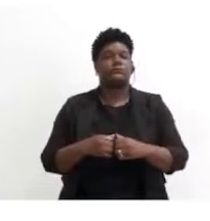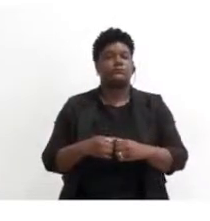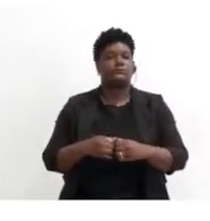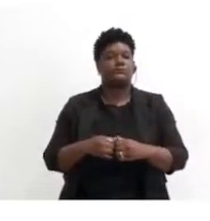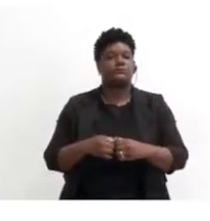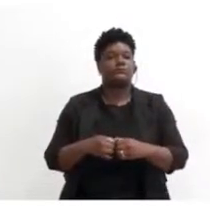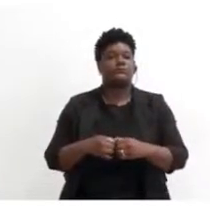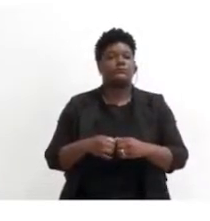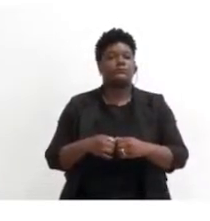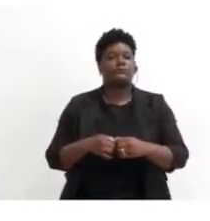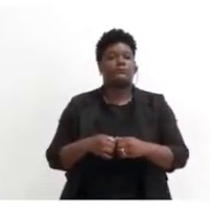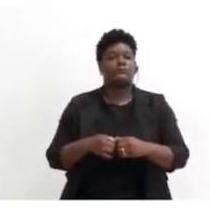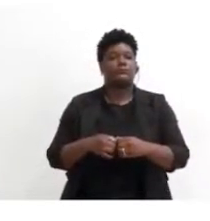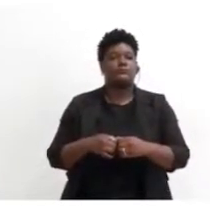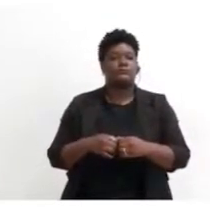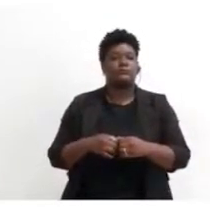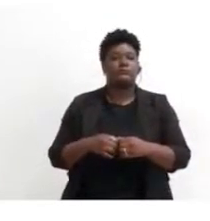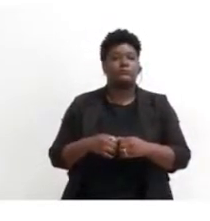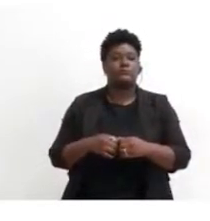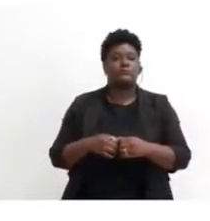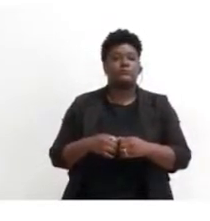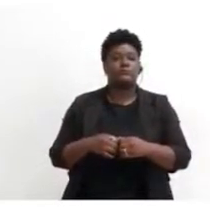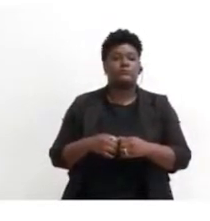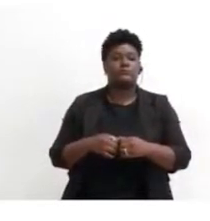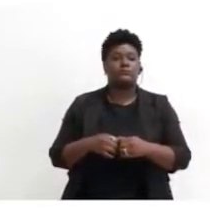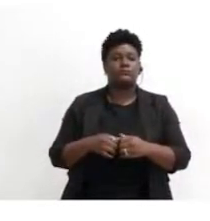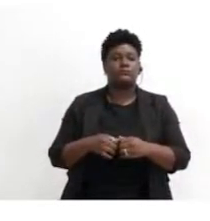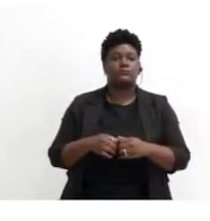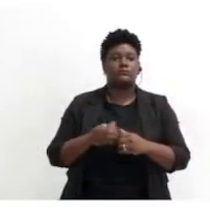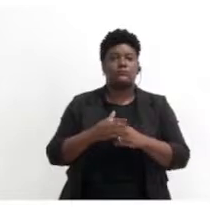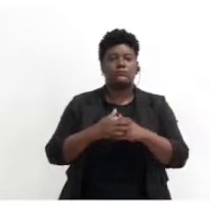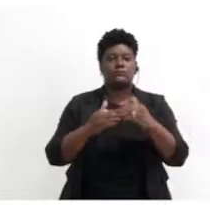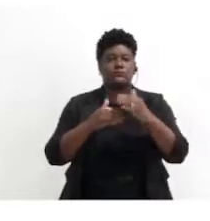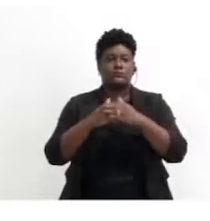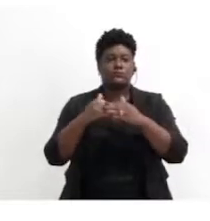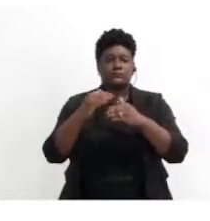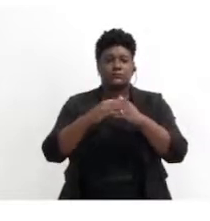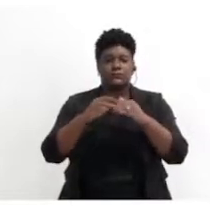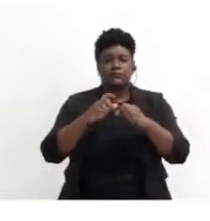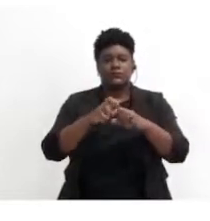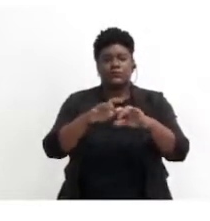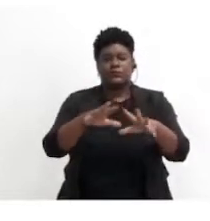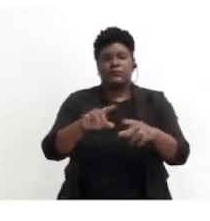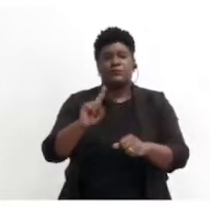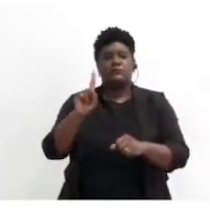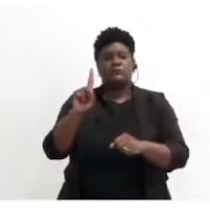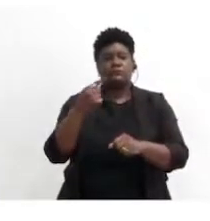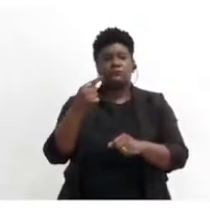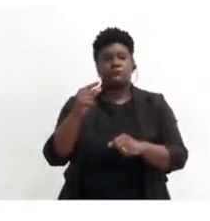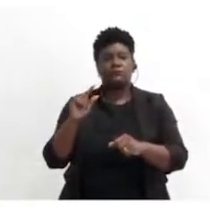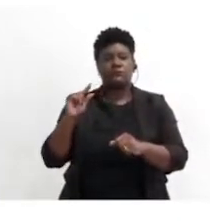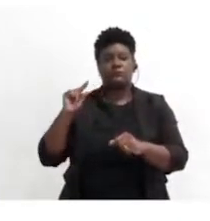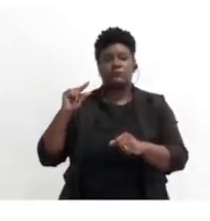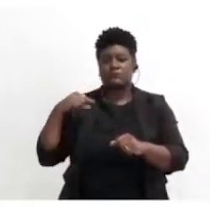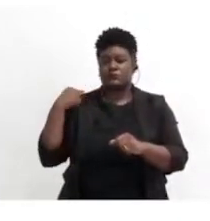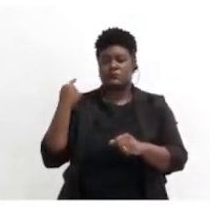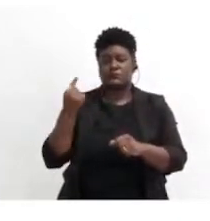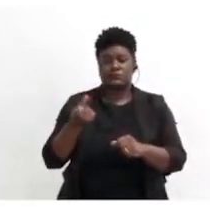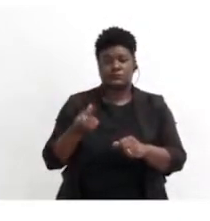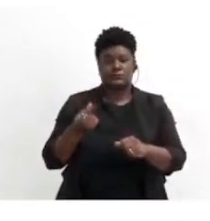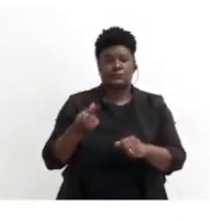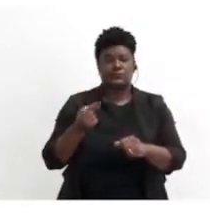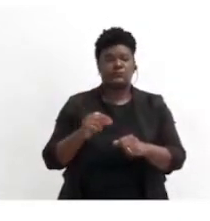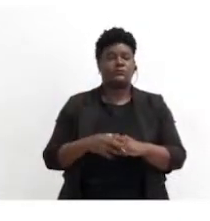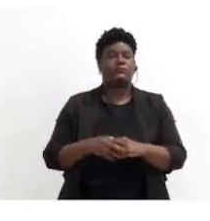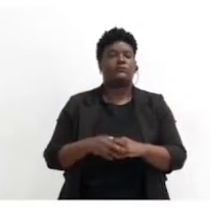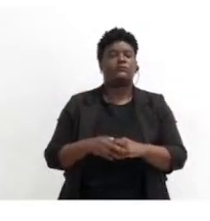what I'll call the first generation RDL was really, and where it got its name for redistribution layer, was that its